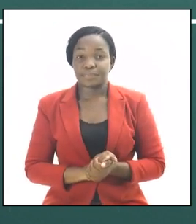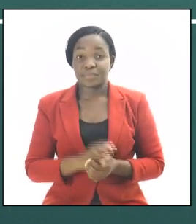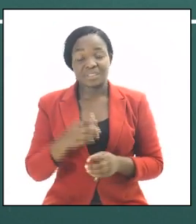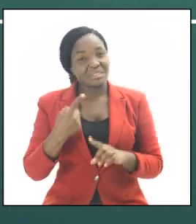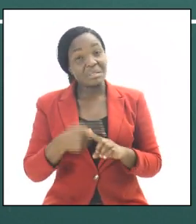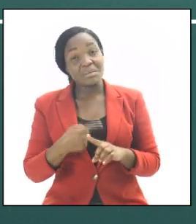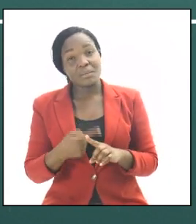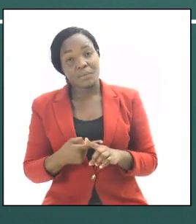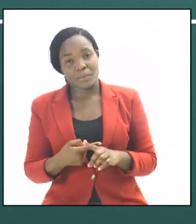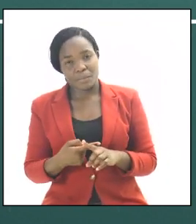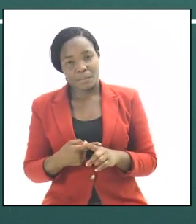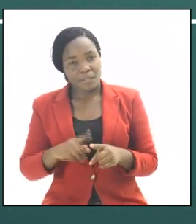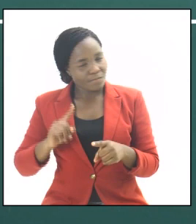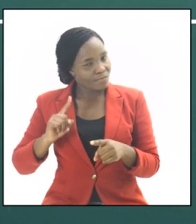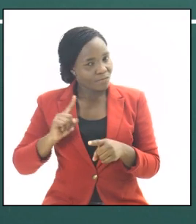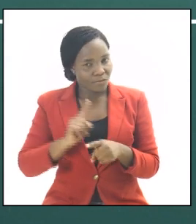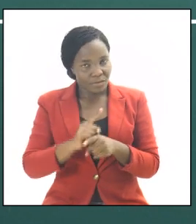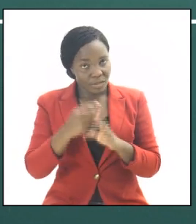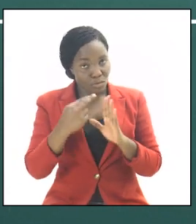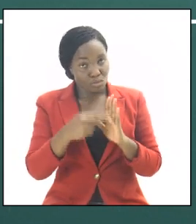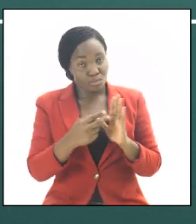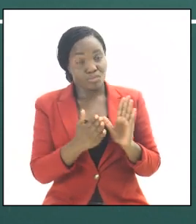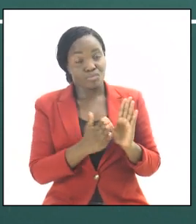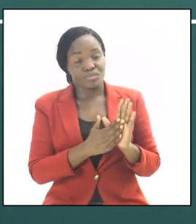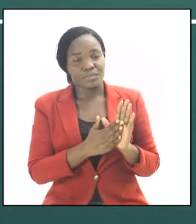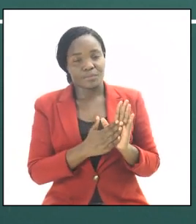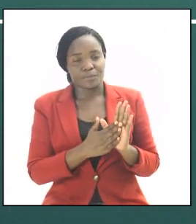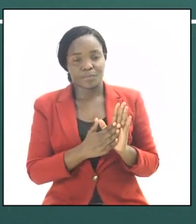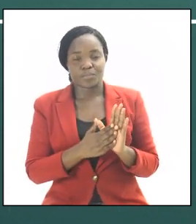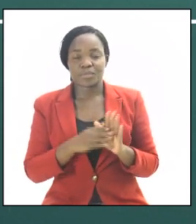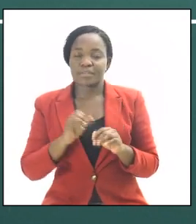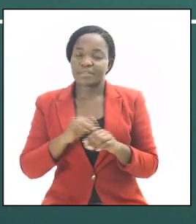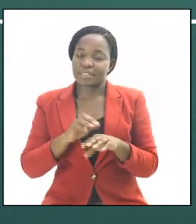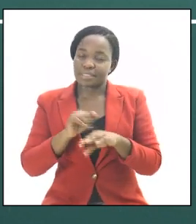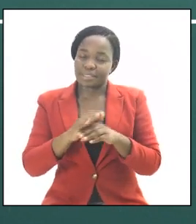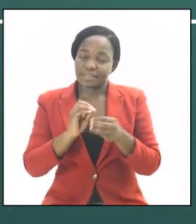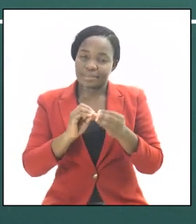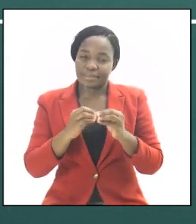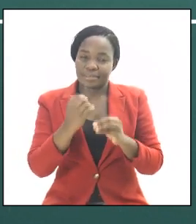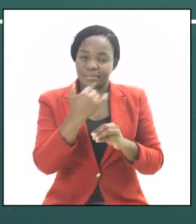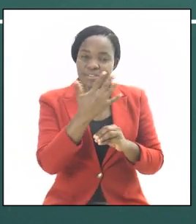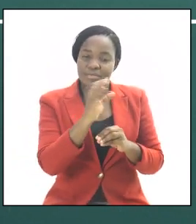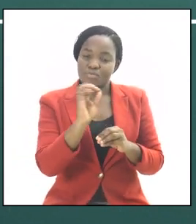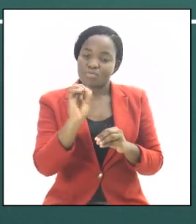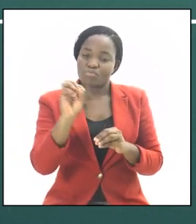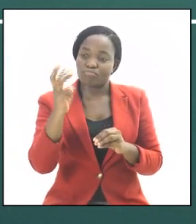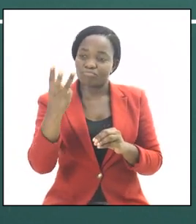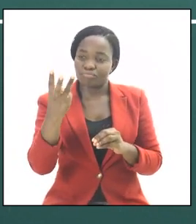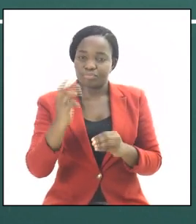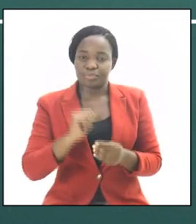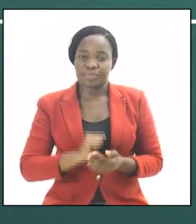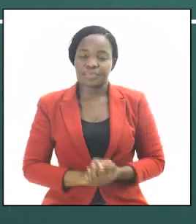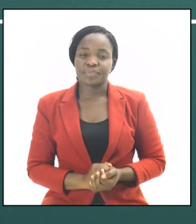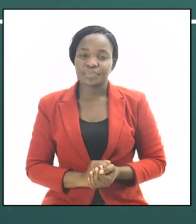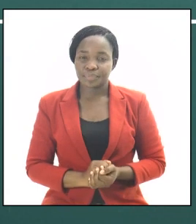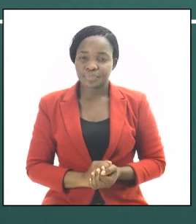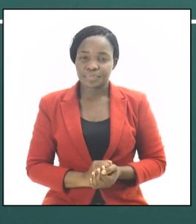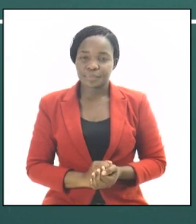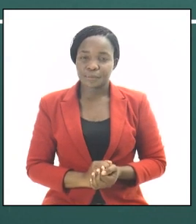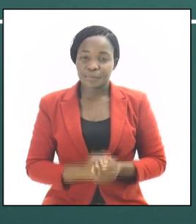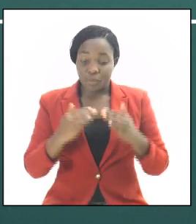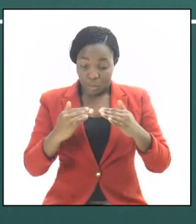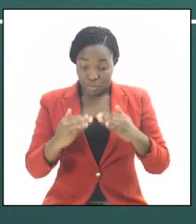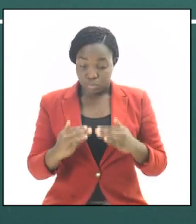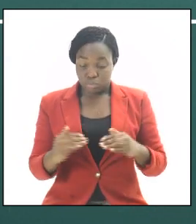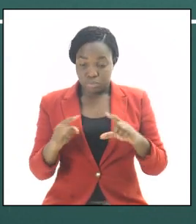the answer was always 3 point something, which is an estimation of pi. We have to allow for human